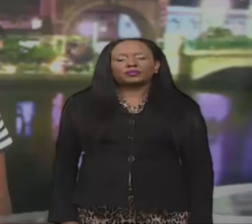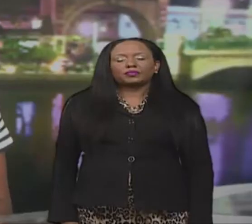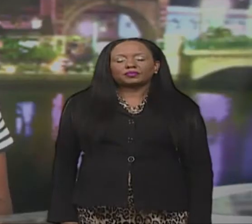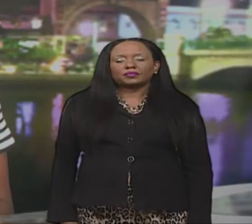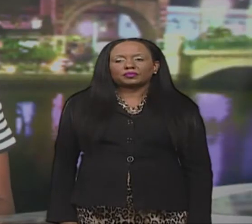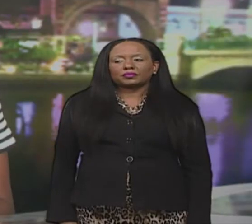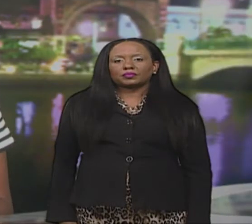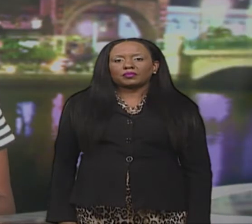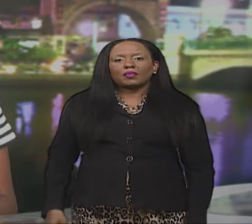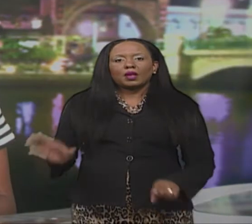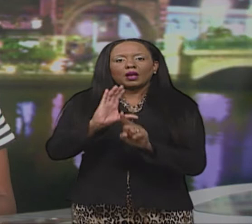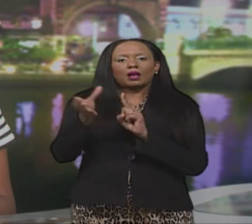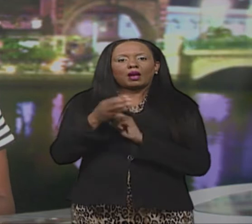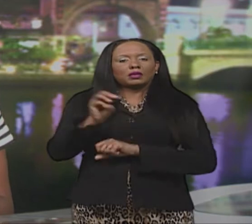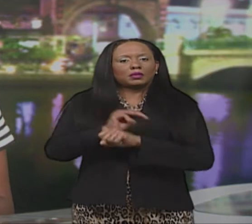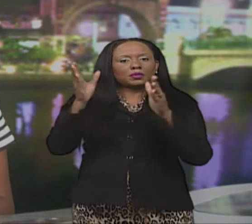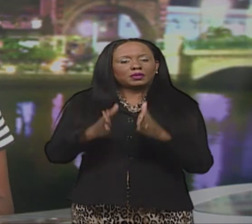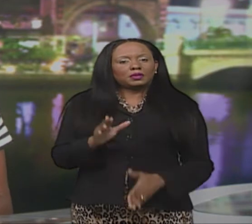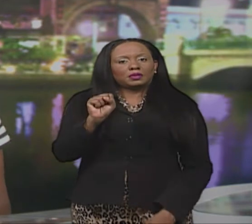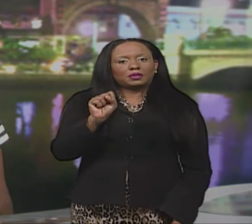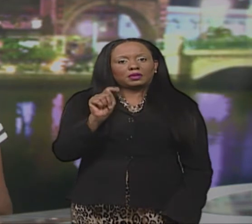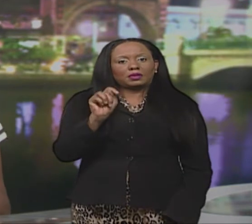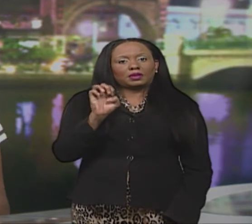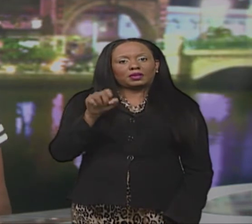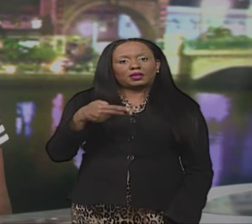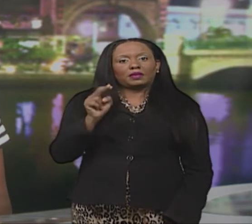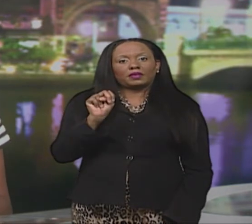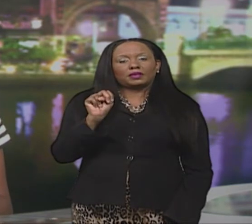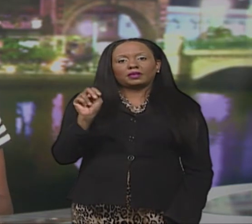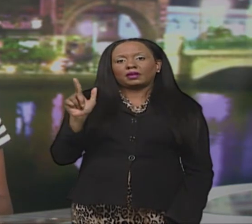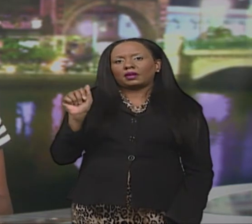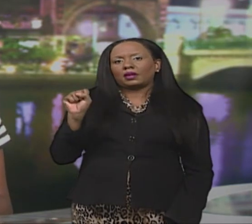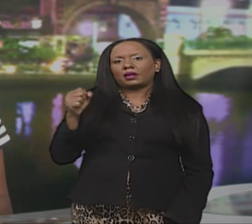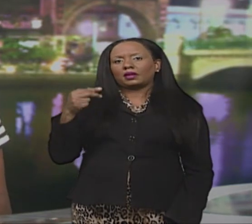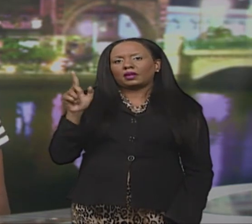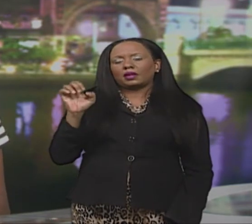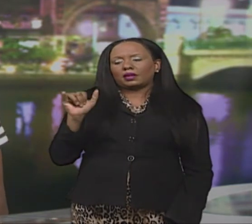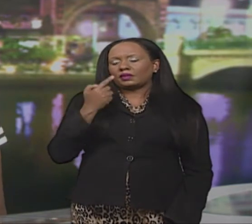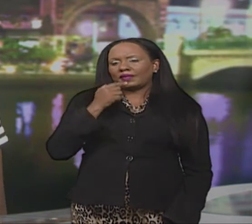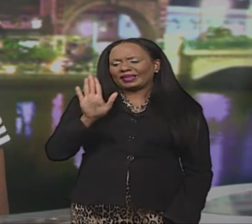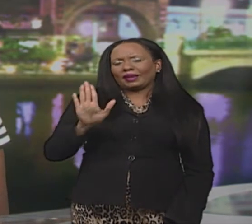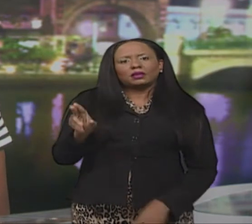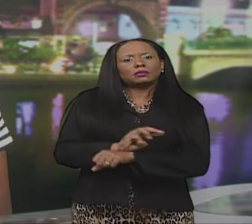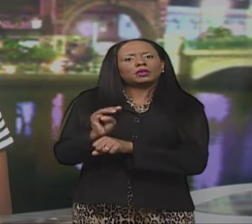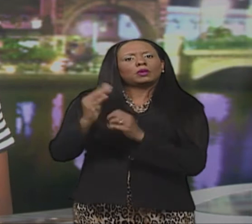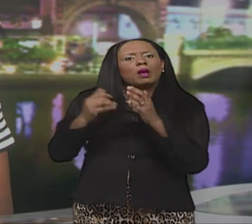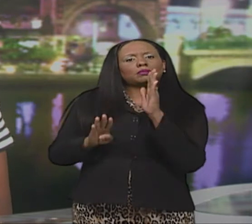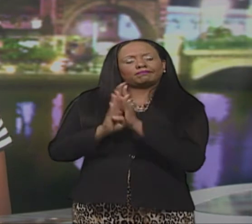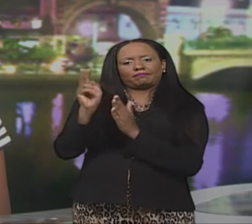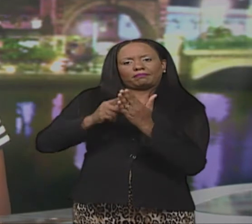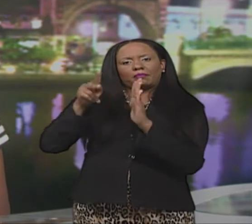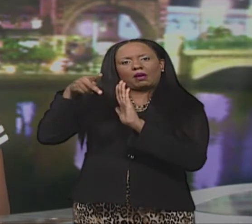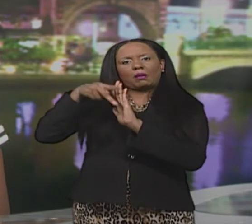way. Culture Minister Stephen Lashley says his ministry is in the process of developing a policy to guide the